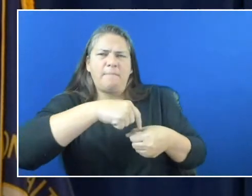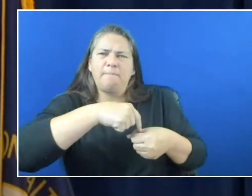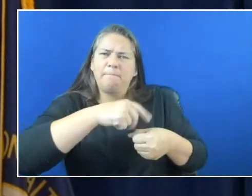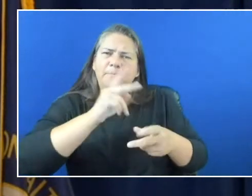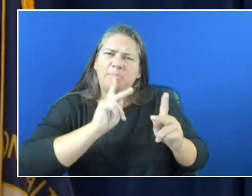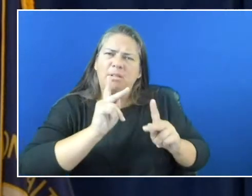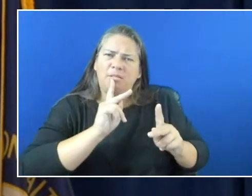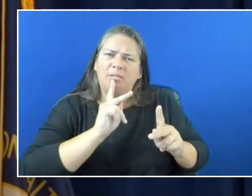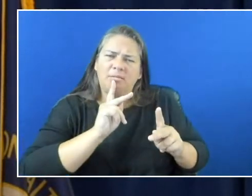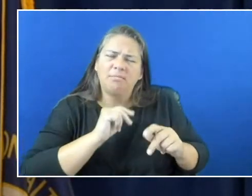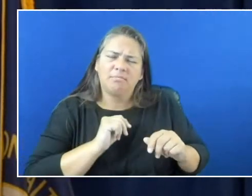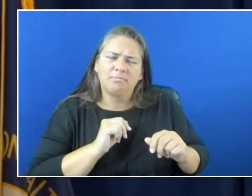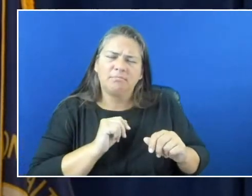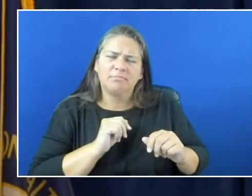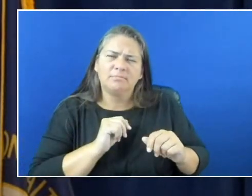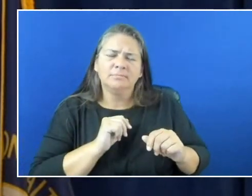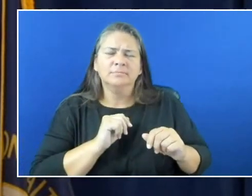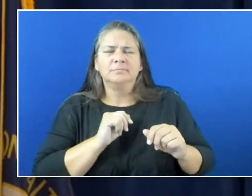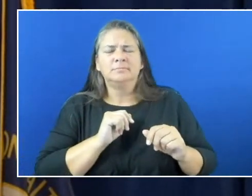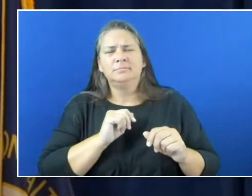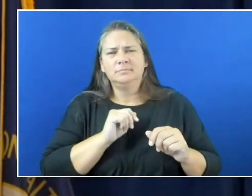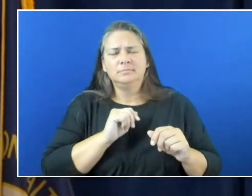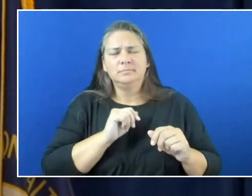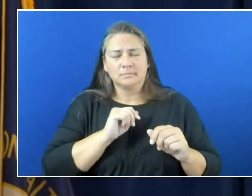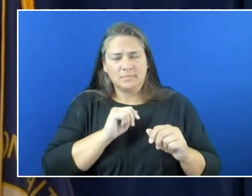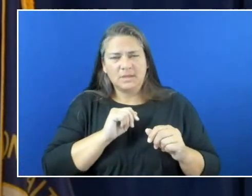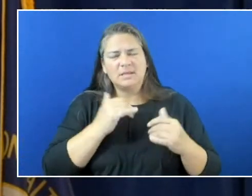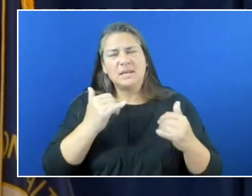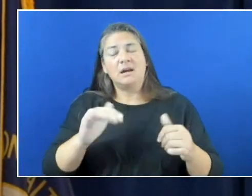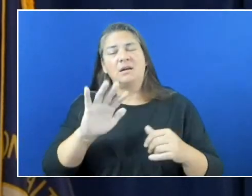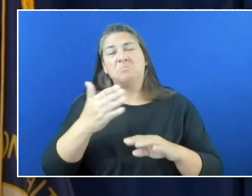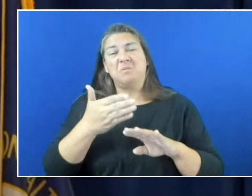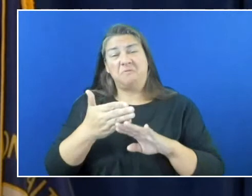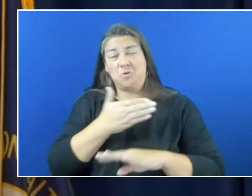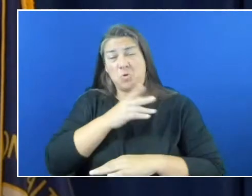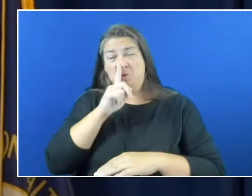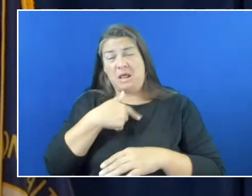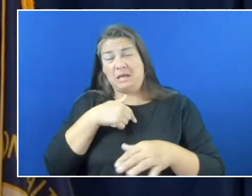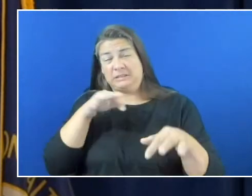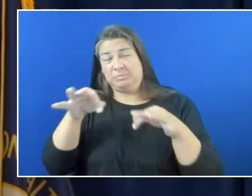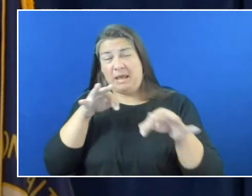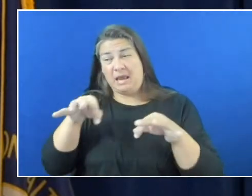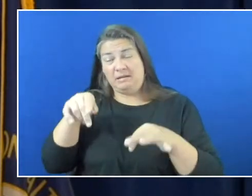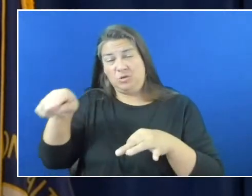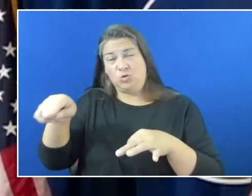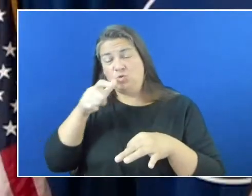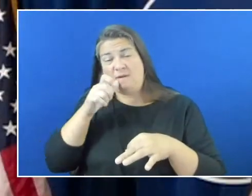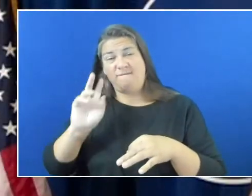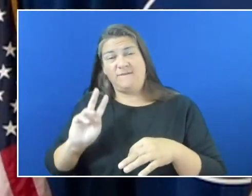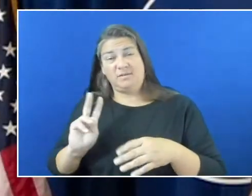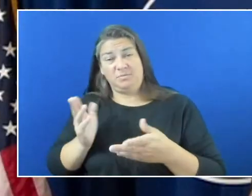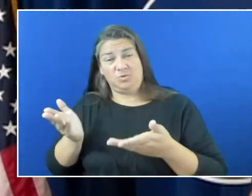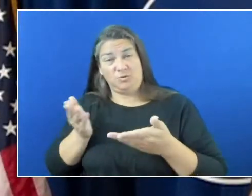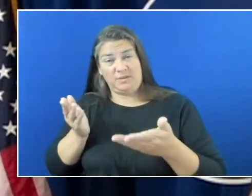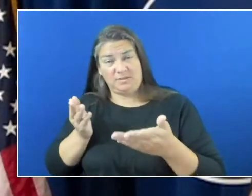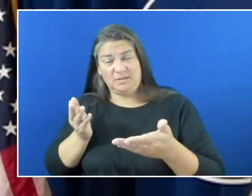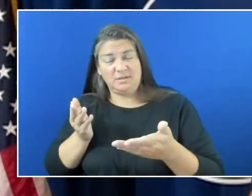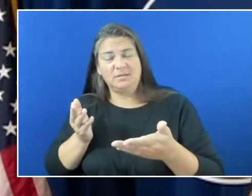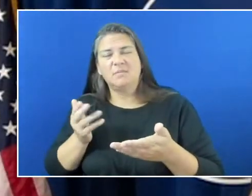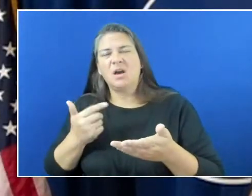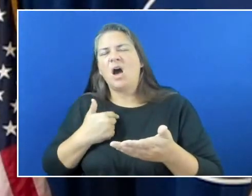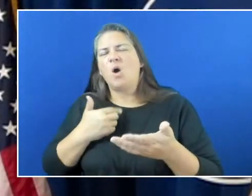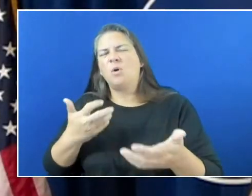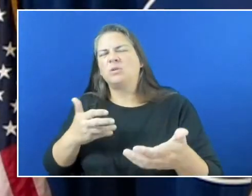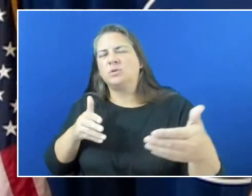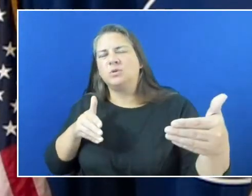Before we describe their role more in depth by one of our speakers here today, it's my pleasure to introduce our